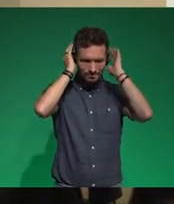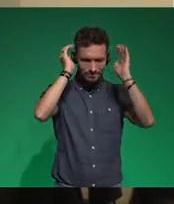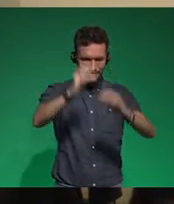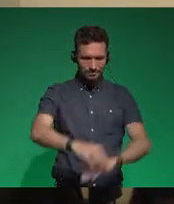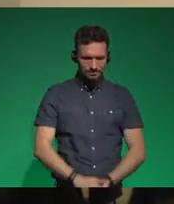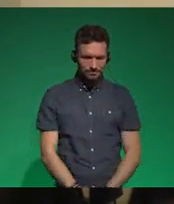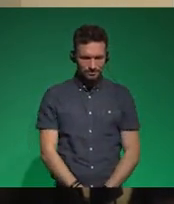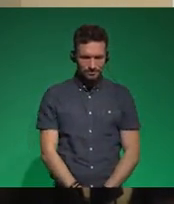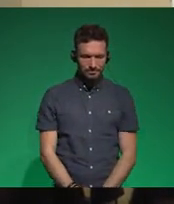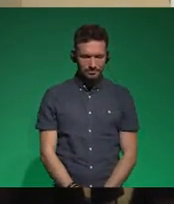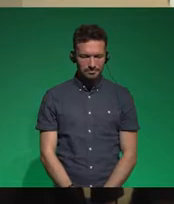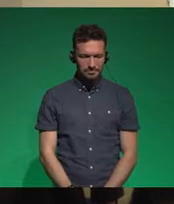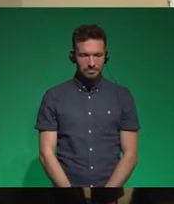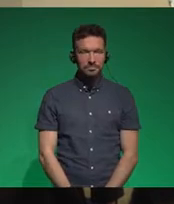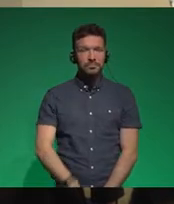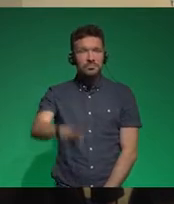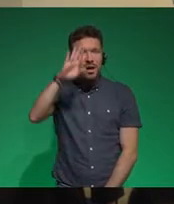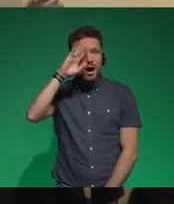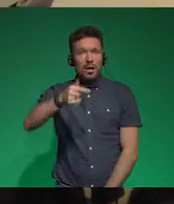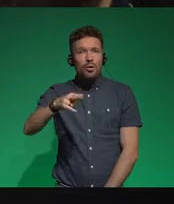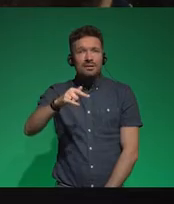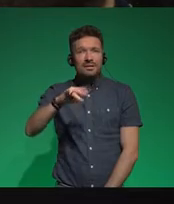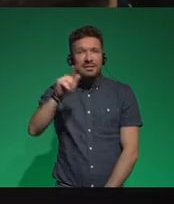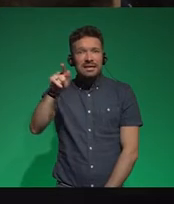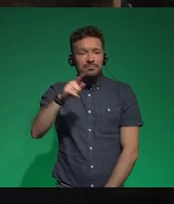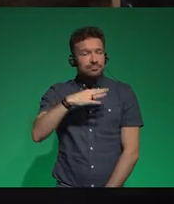Hello, Trinh Thi. Hello, can you hear me? Yes.